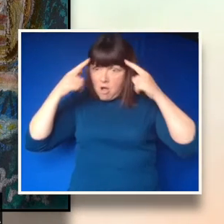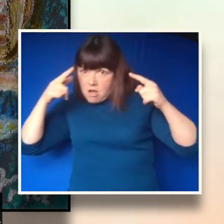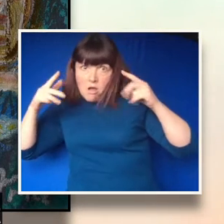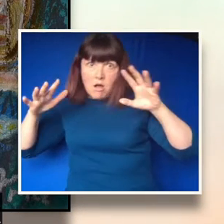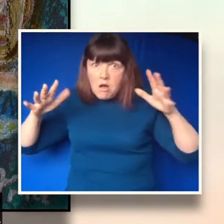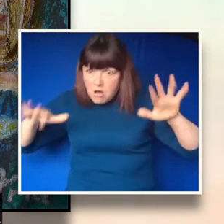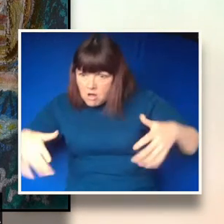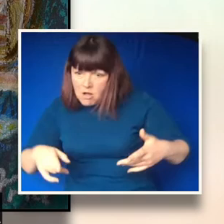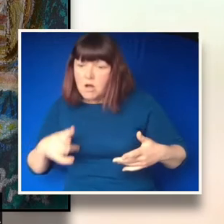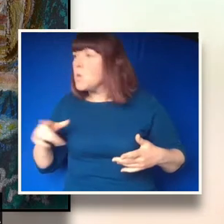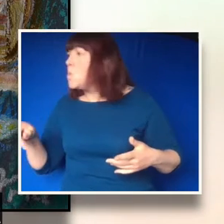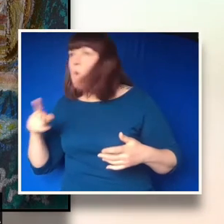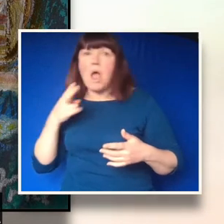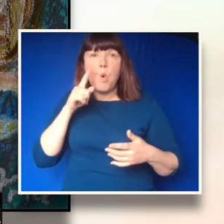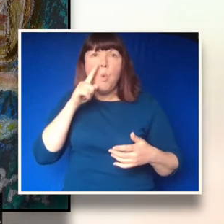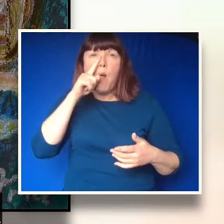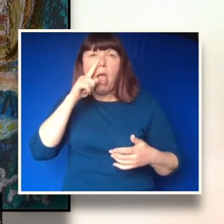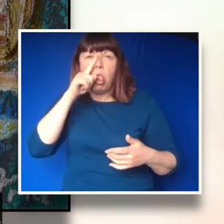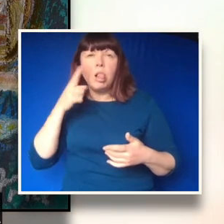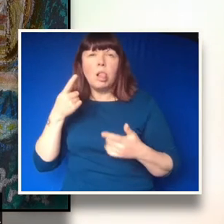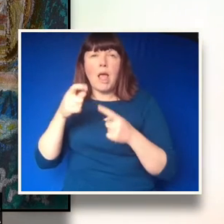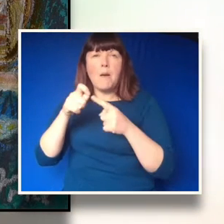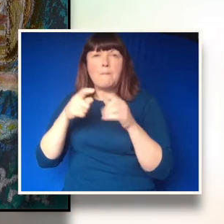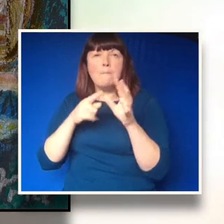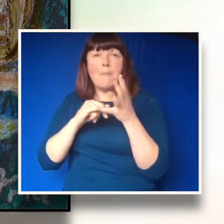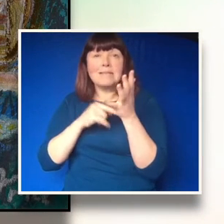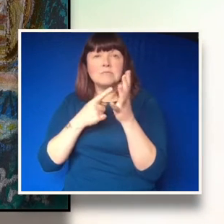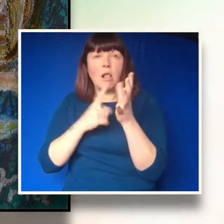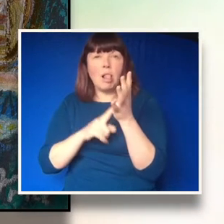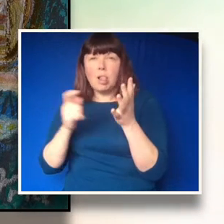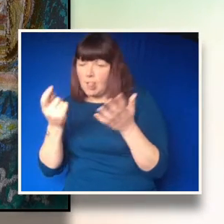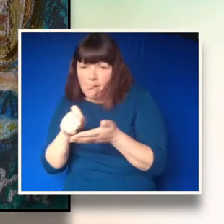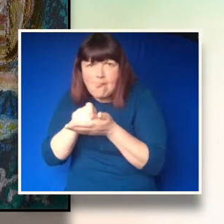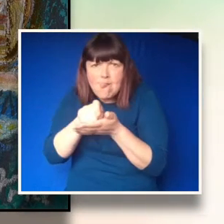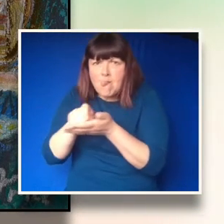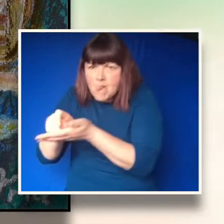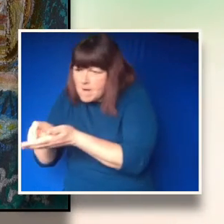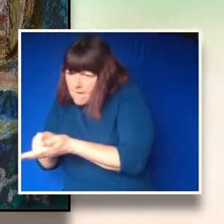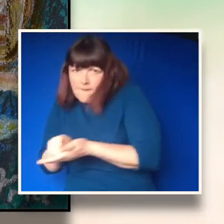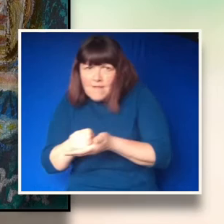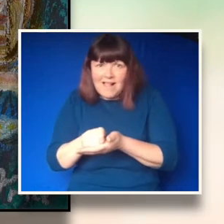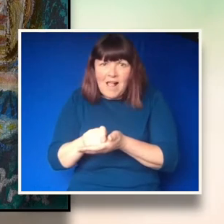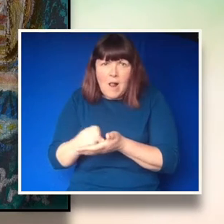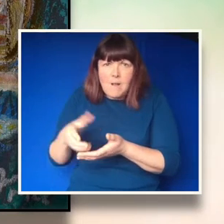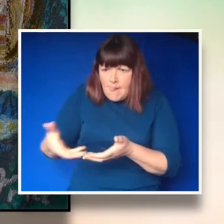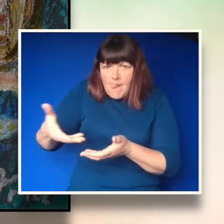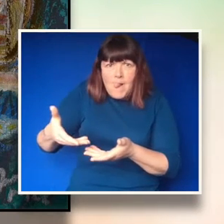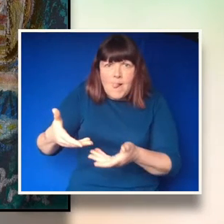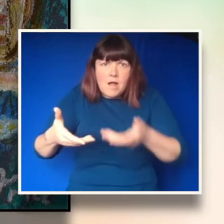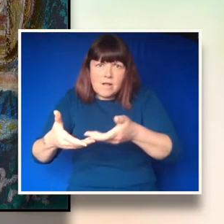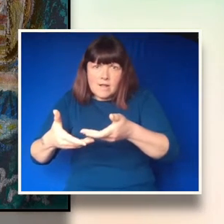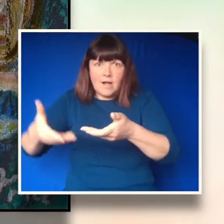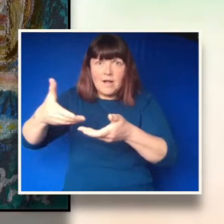I got hold of my oil pastels, which I do love. And so I added quite a lot more colour and